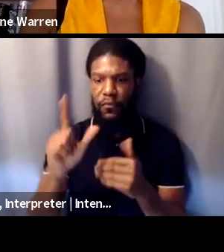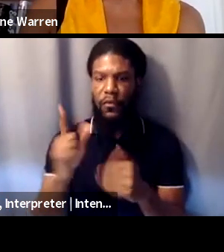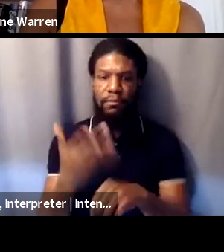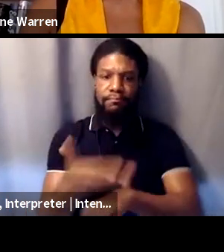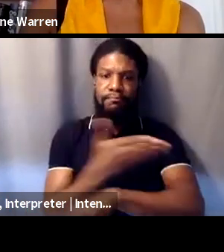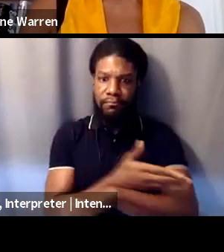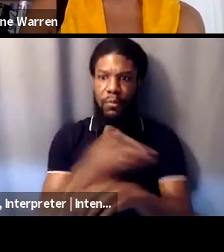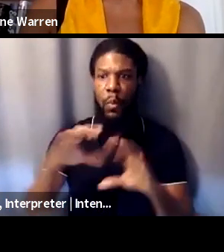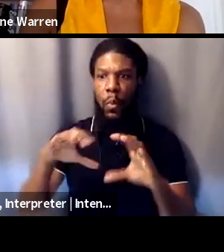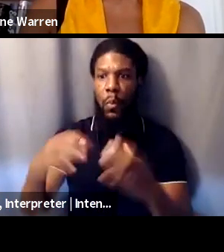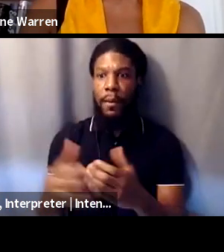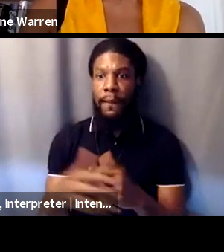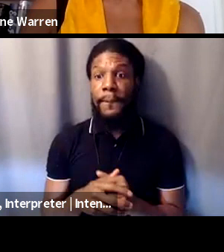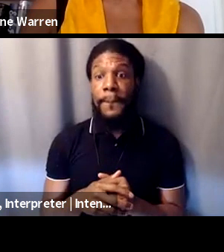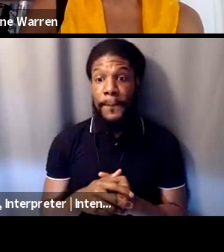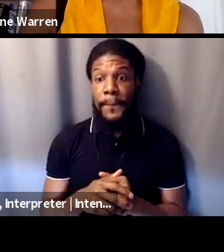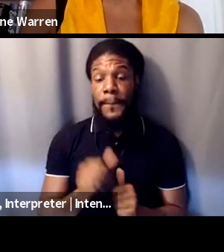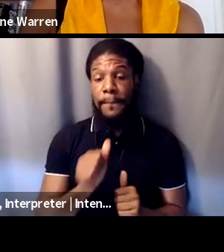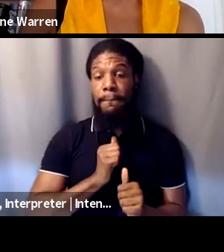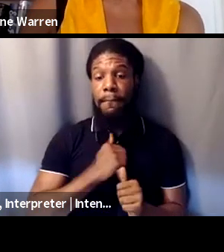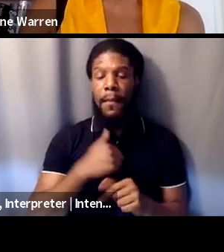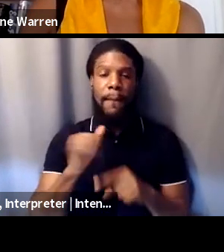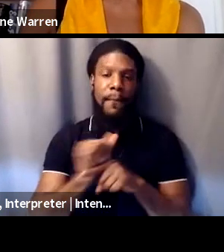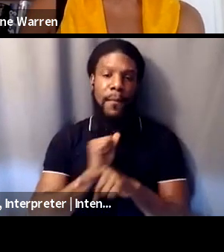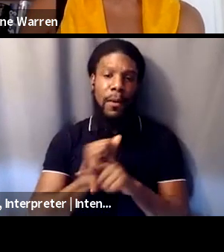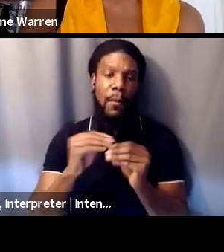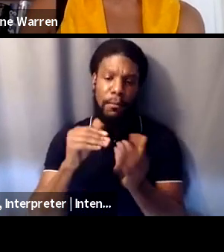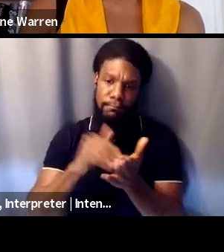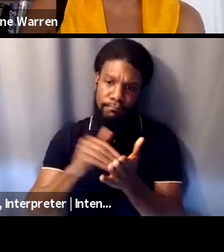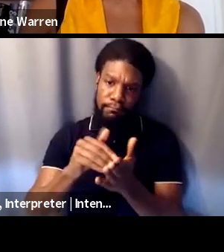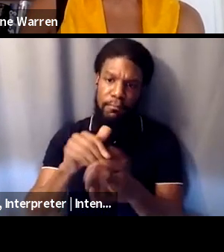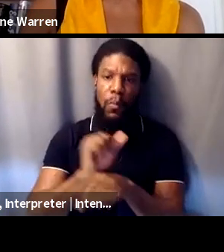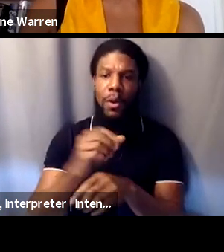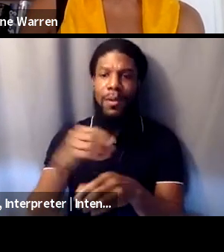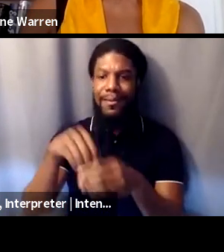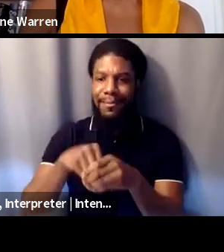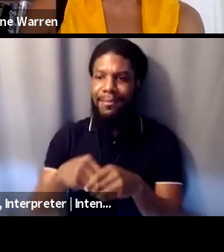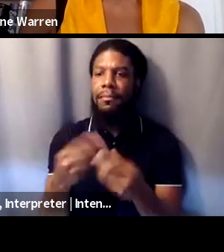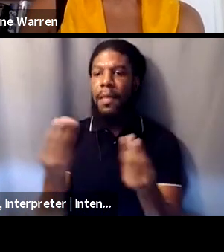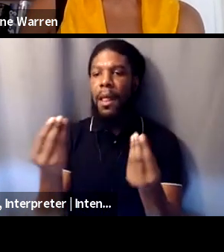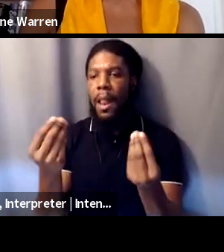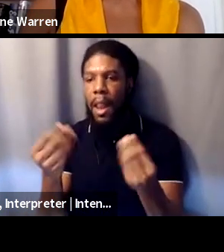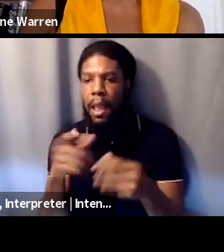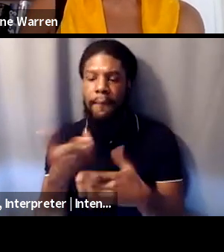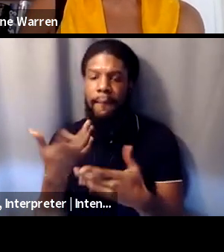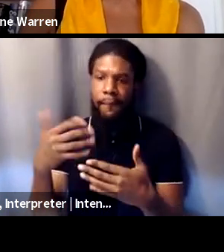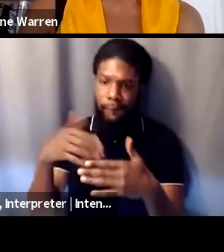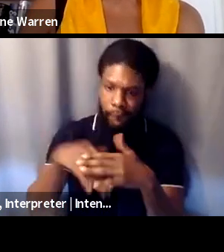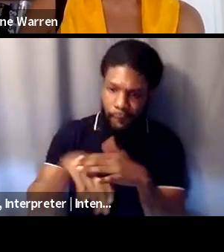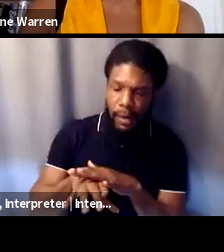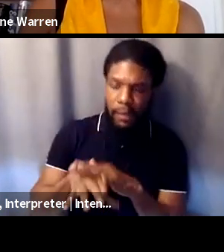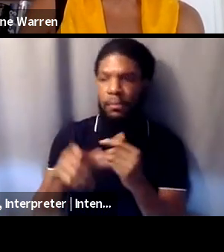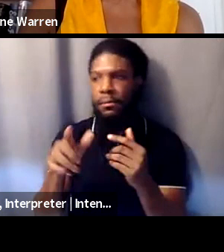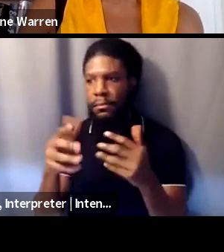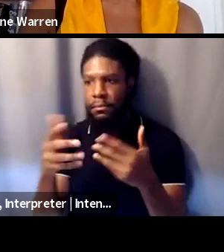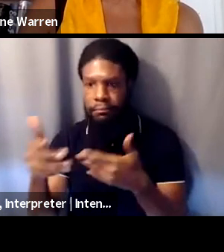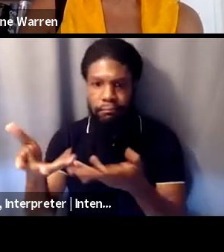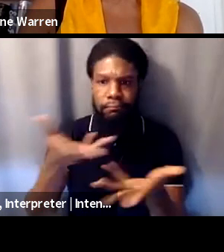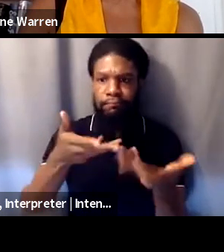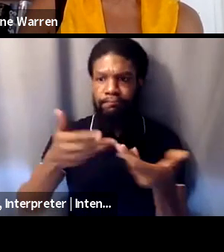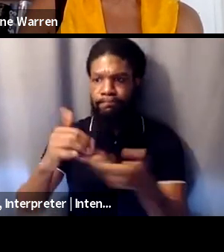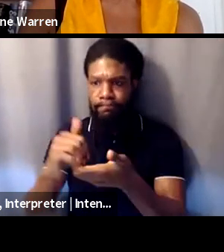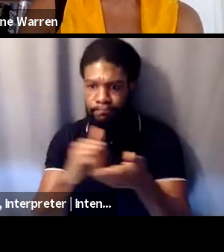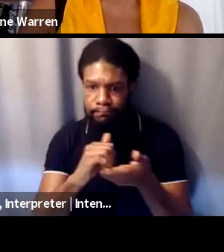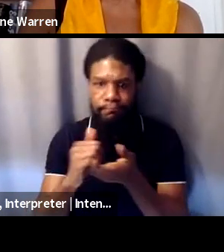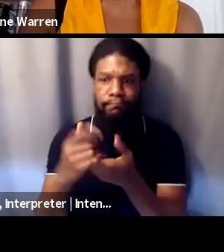I'm practicing more and more each day by working in the land, understanding how much clarity there is when you see something grow and when you